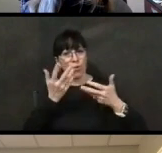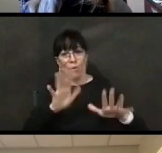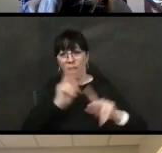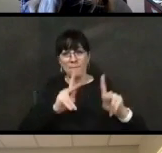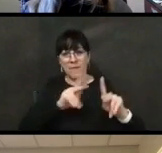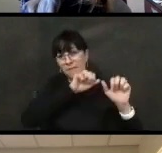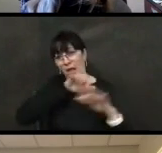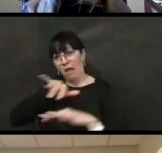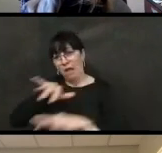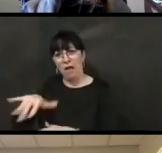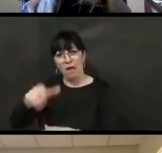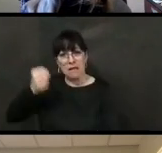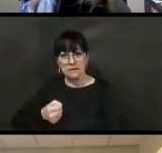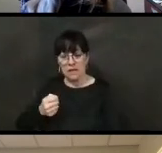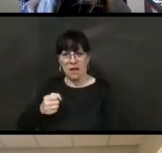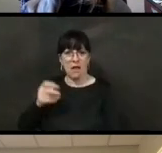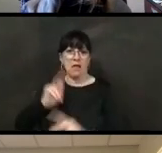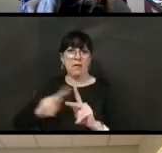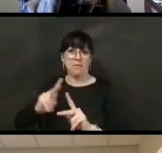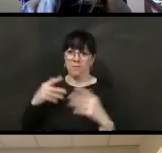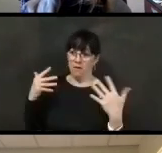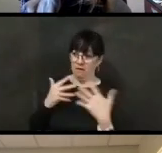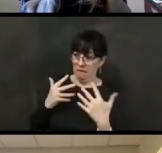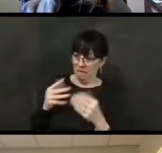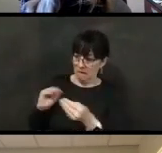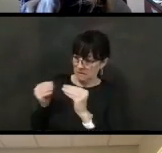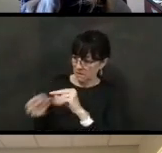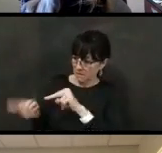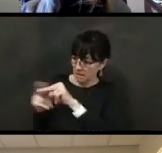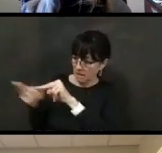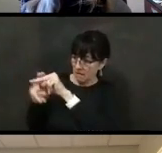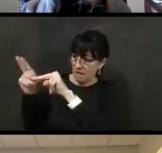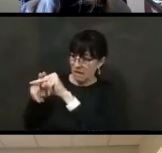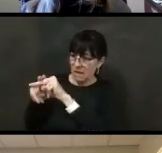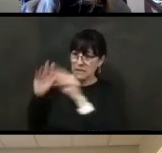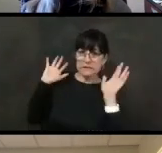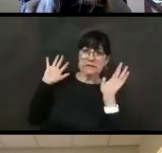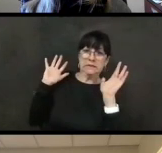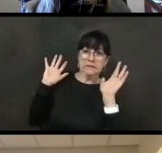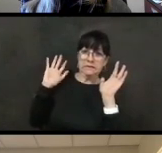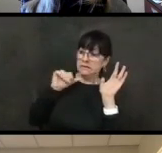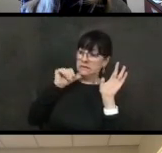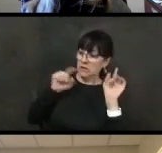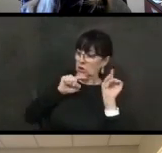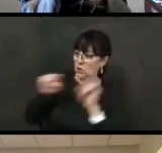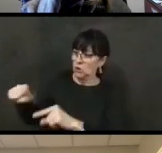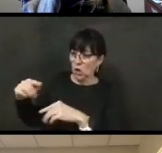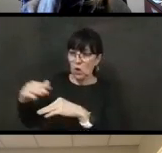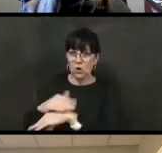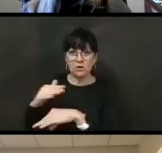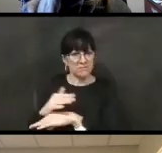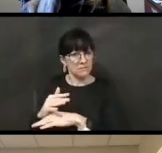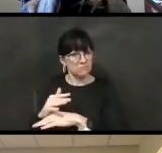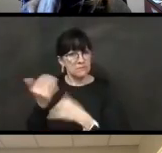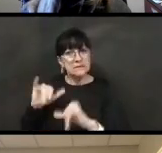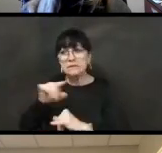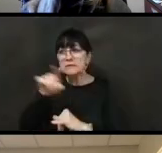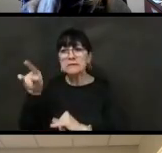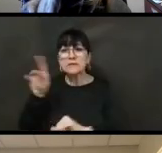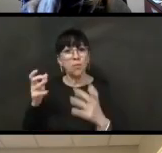the past 2 months, if you can say anything nice has come of COVID, really hasn't been a lot of nice things, but one of the strengths has been the